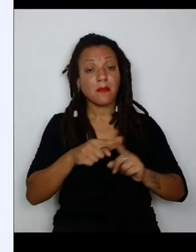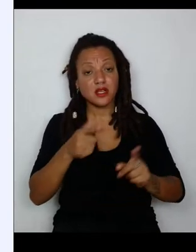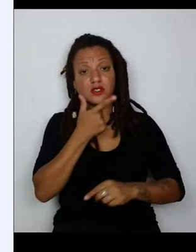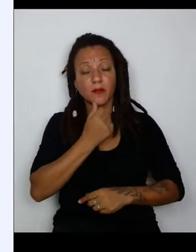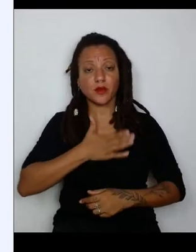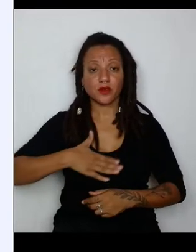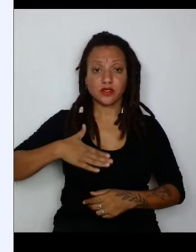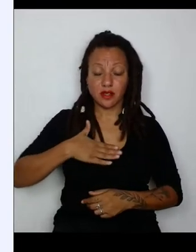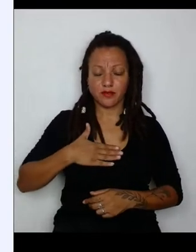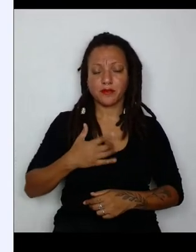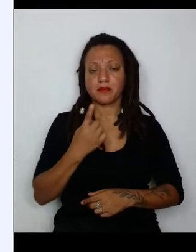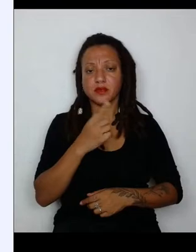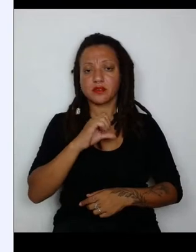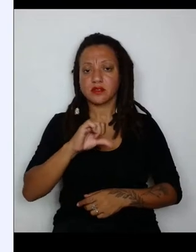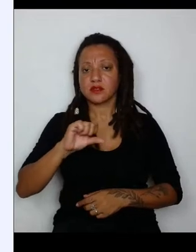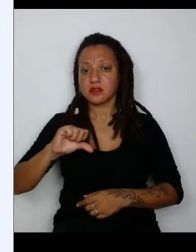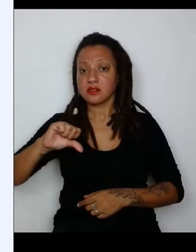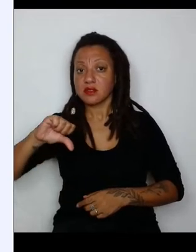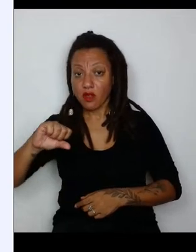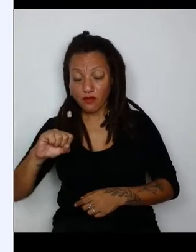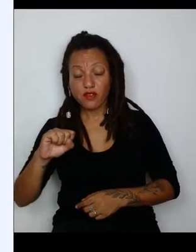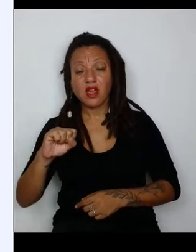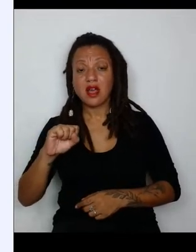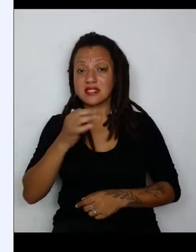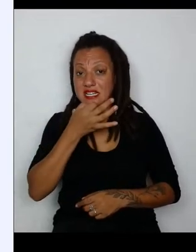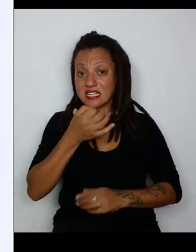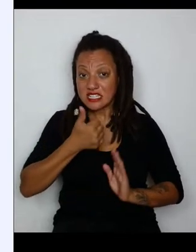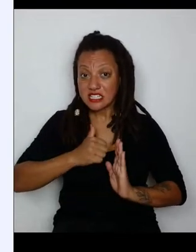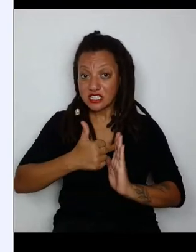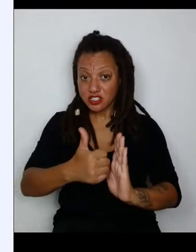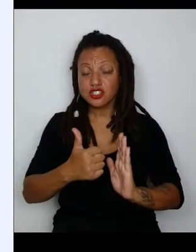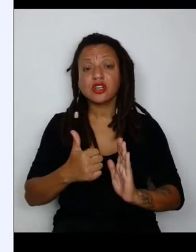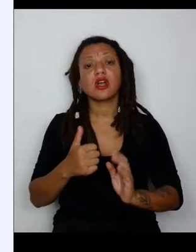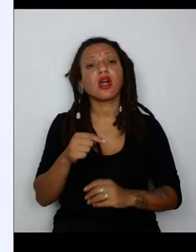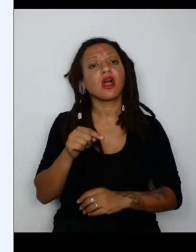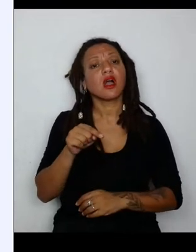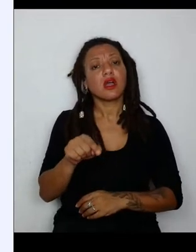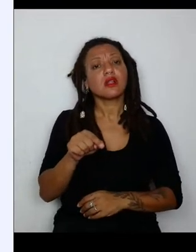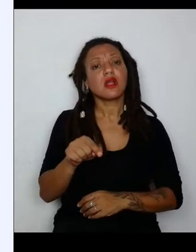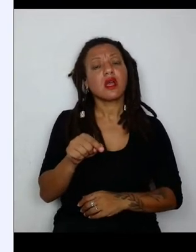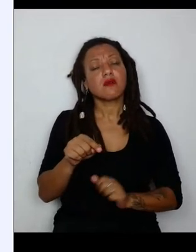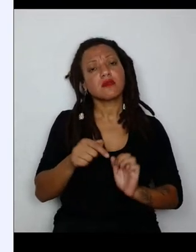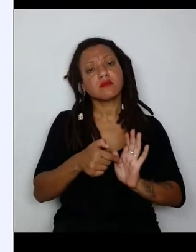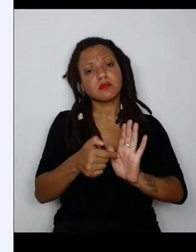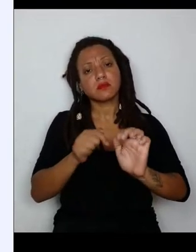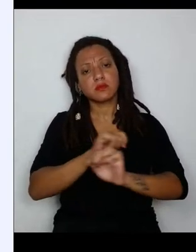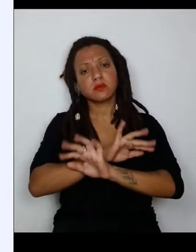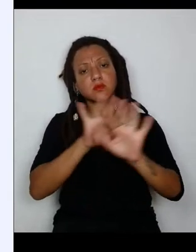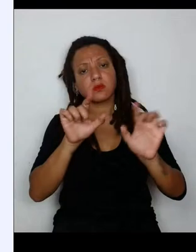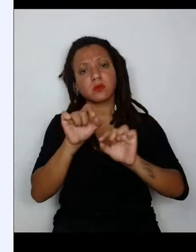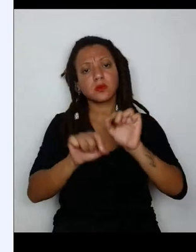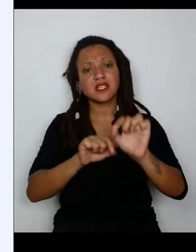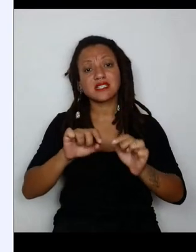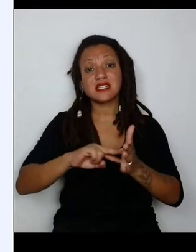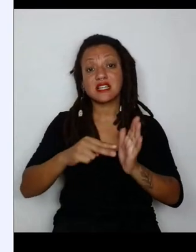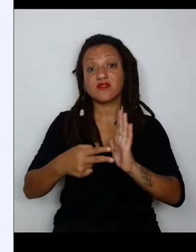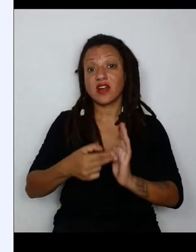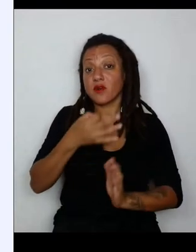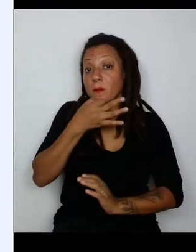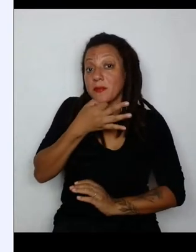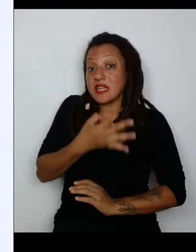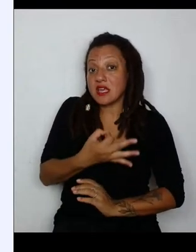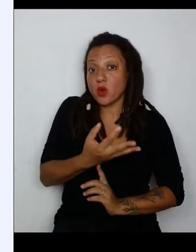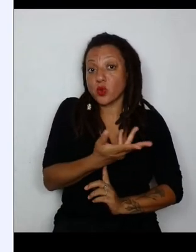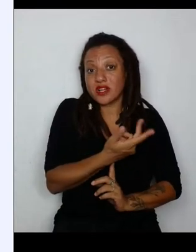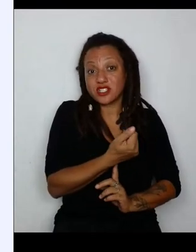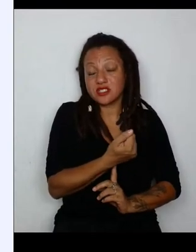abigail solomon godot who demystified what it meant for gauguin to be going native her essay of that name